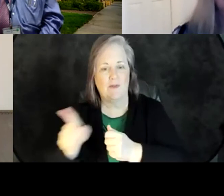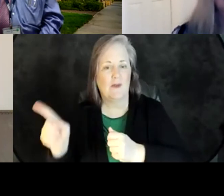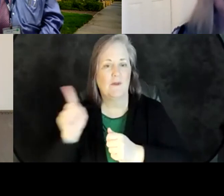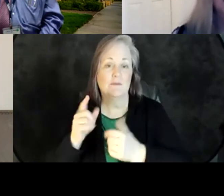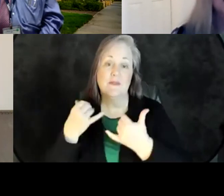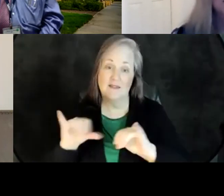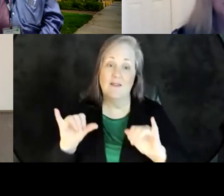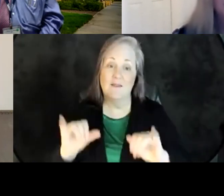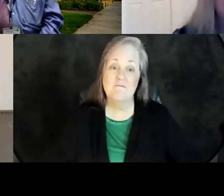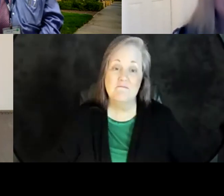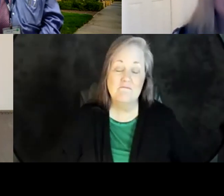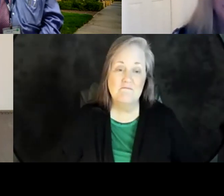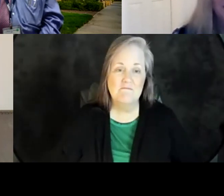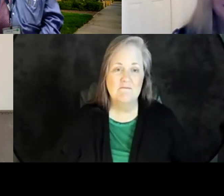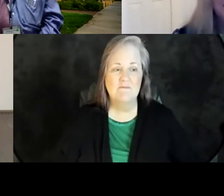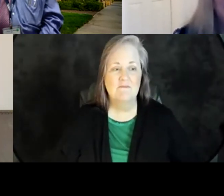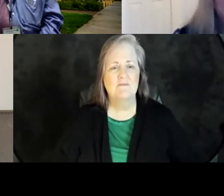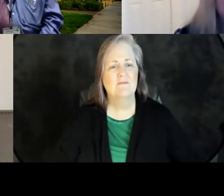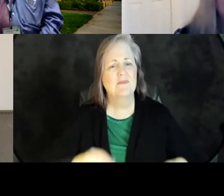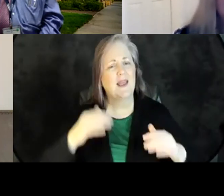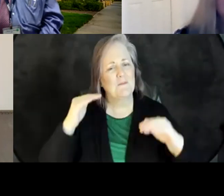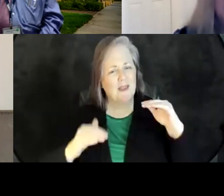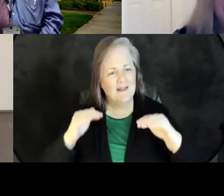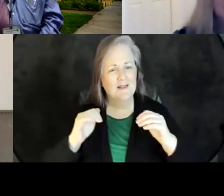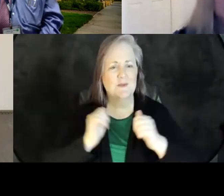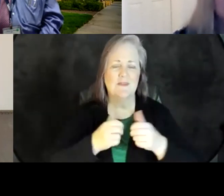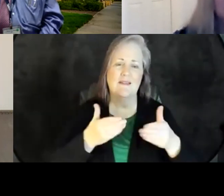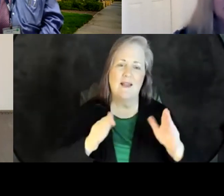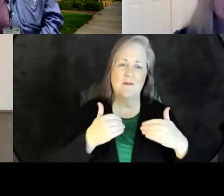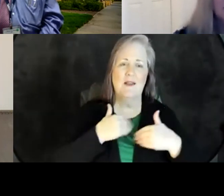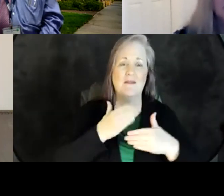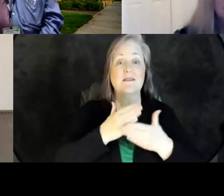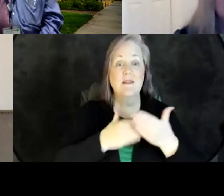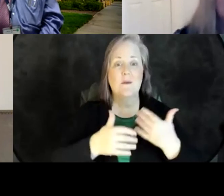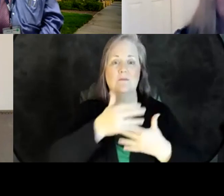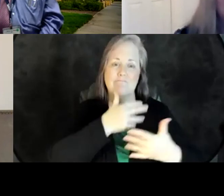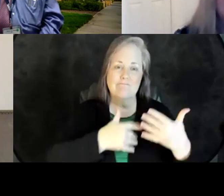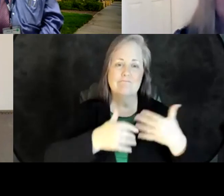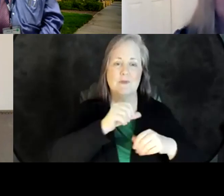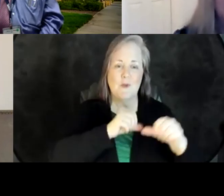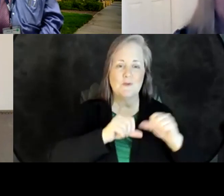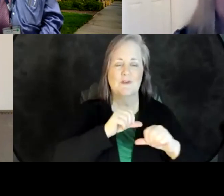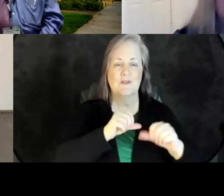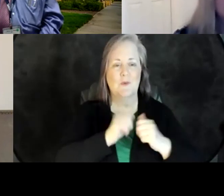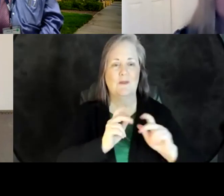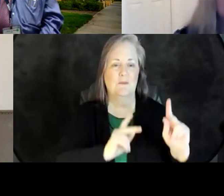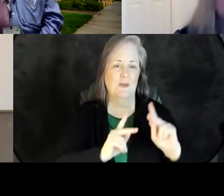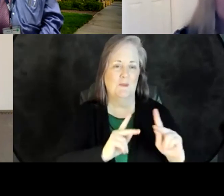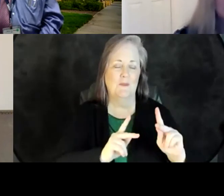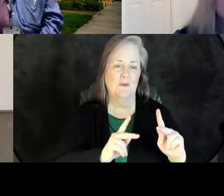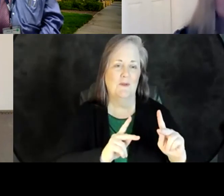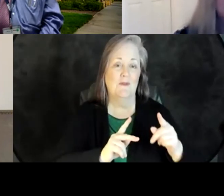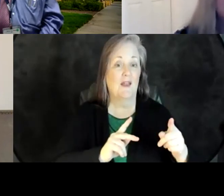still, because this, but also balancing that with allowing them to have some socialization with people that are also